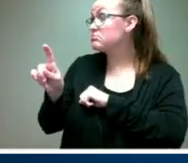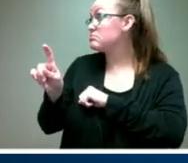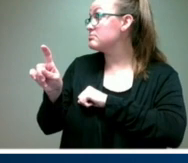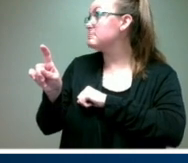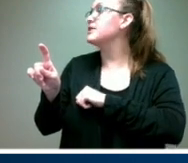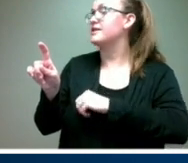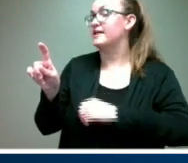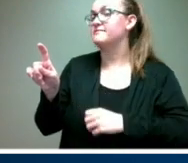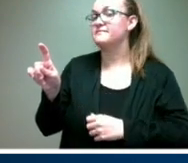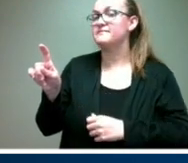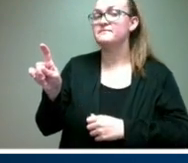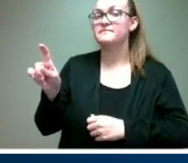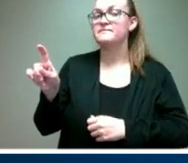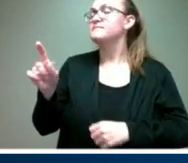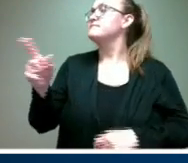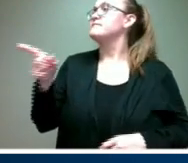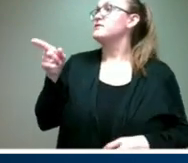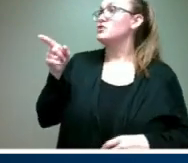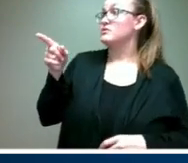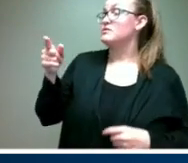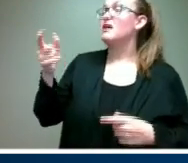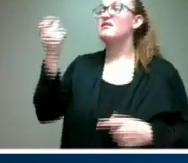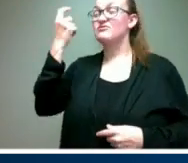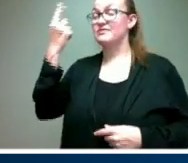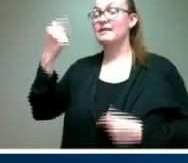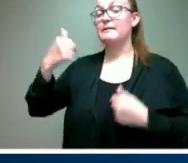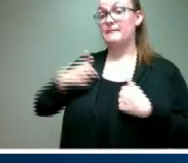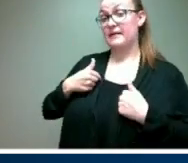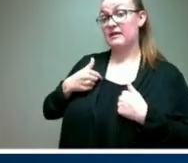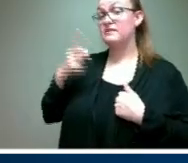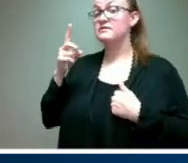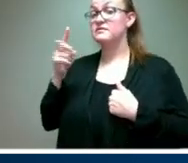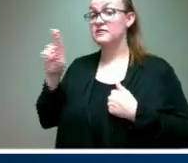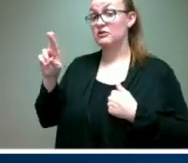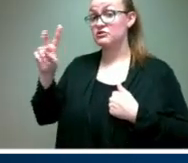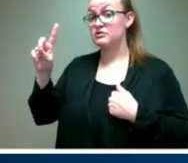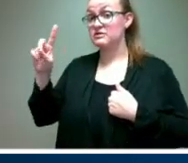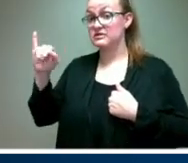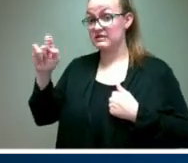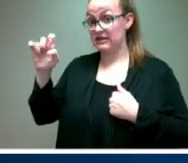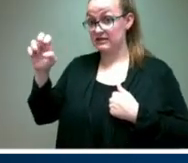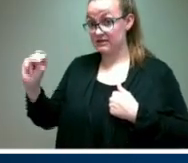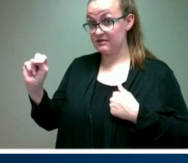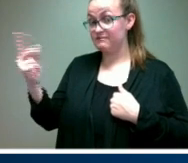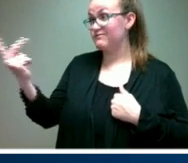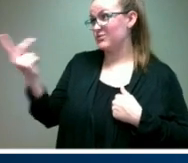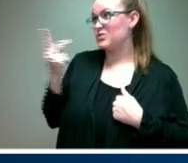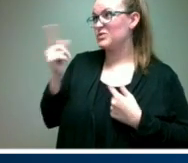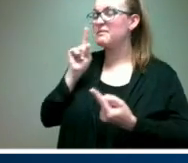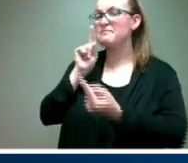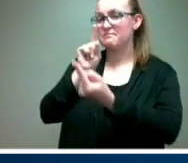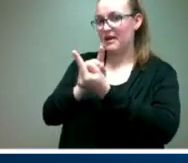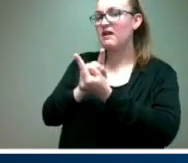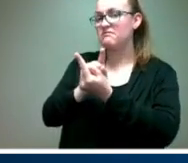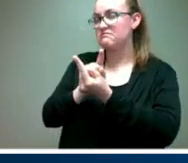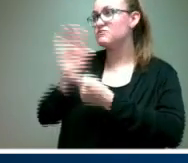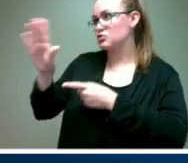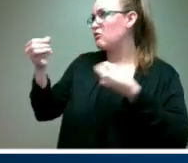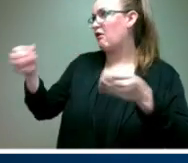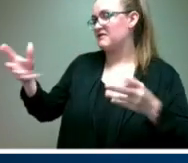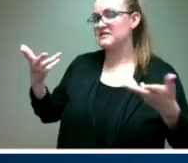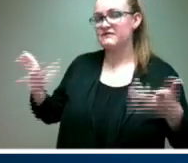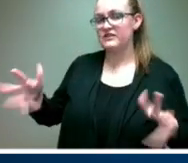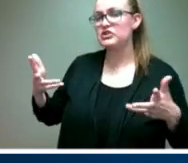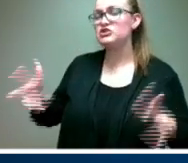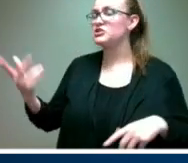know, you and I, Dr. Dixon, have met in your office, and this is one of those questions that, you know, sitting back a little